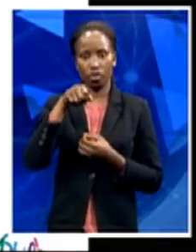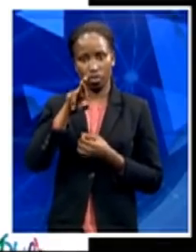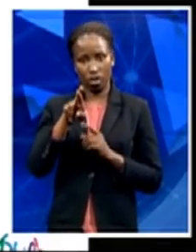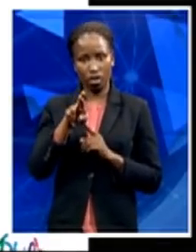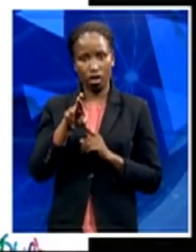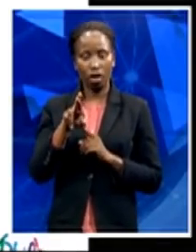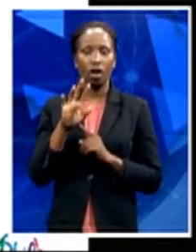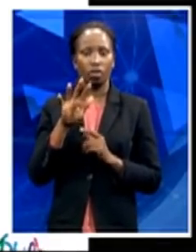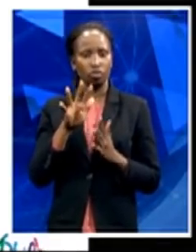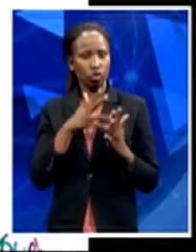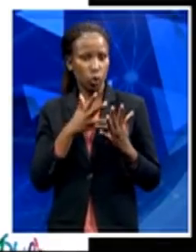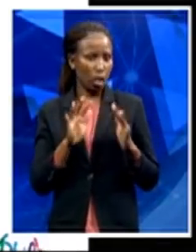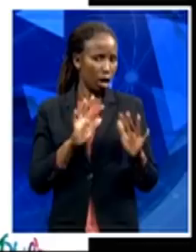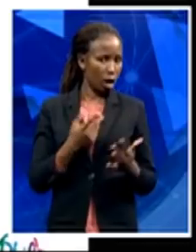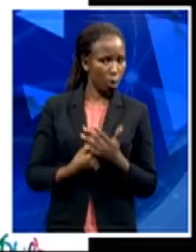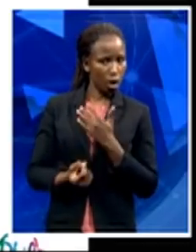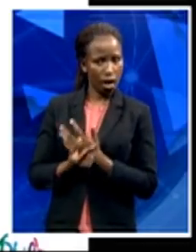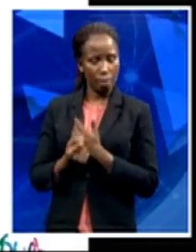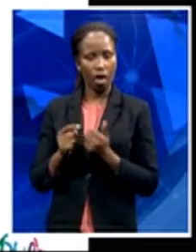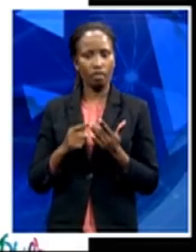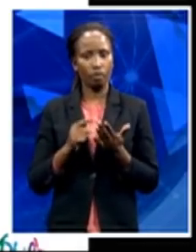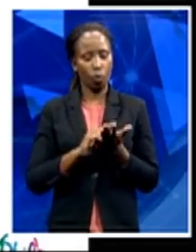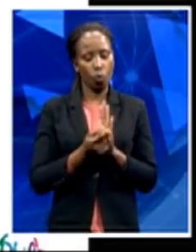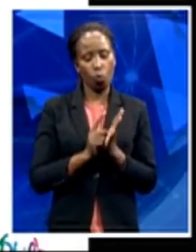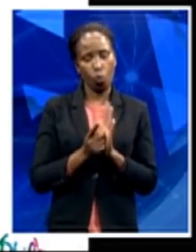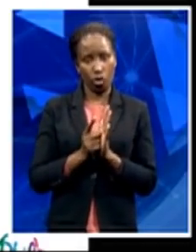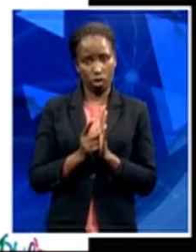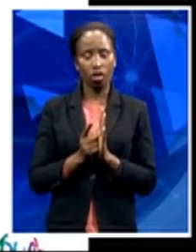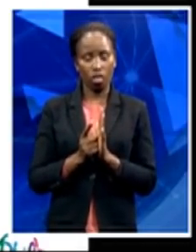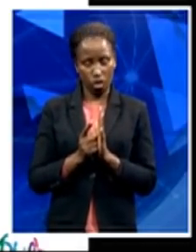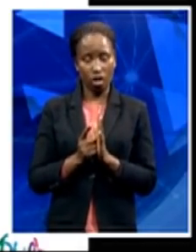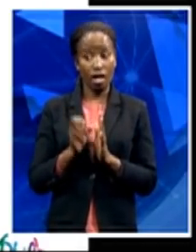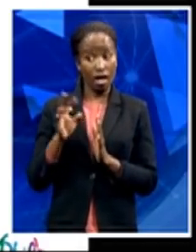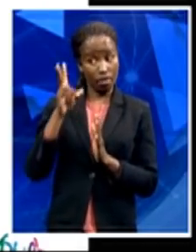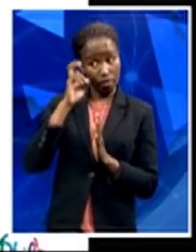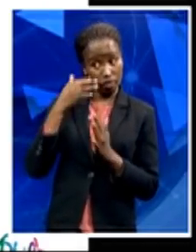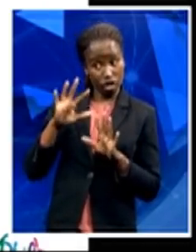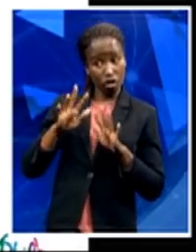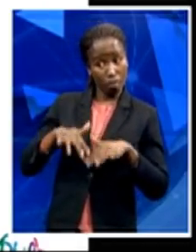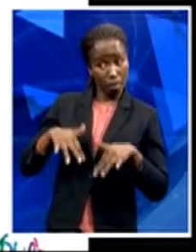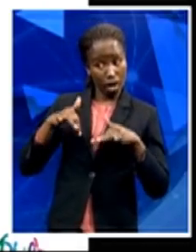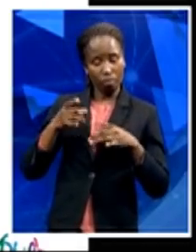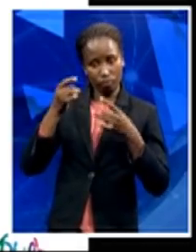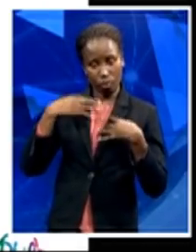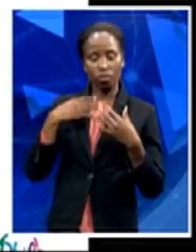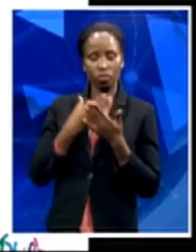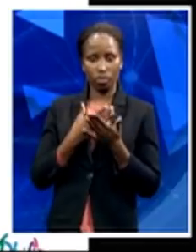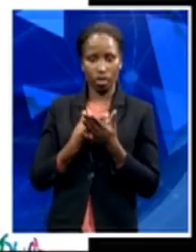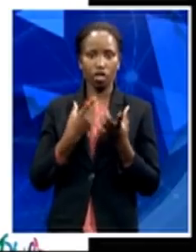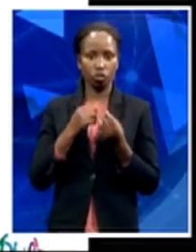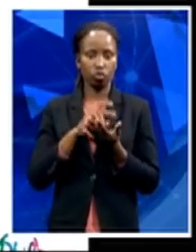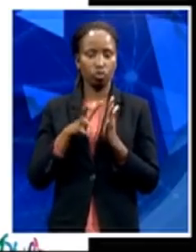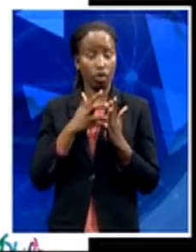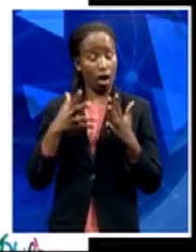a weekly basis, and we will report back to Parliament as soon as that scheduling has been finalized. Also